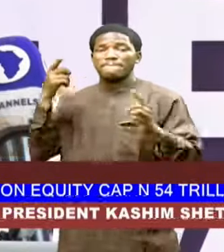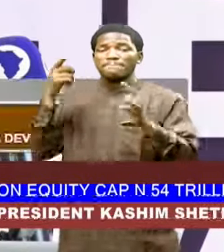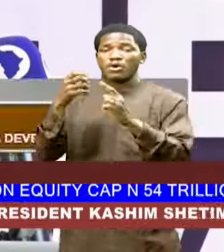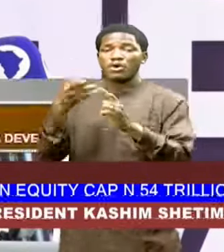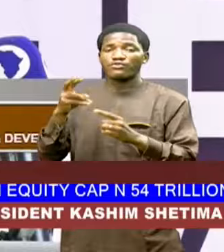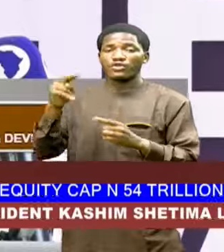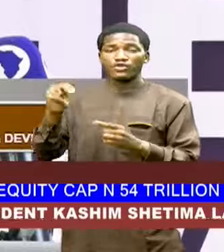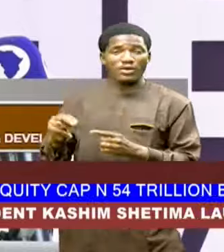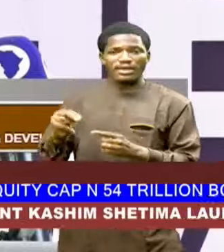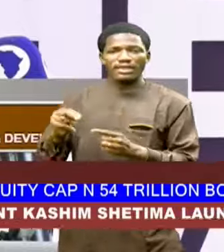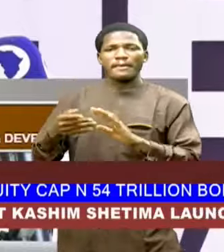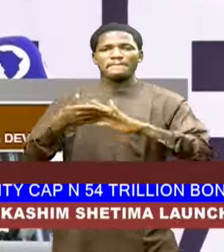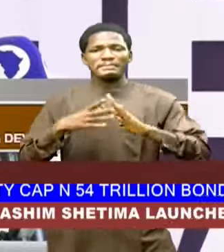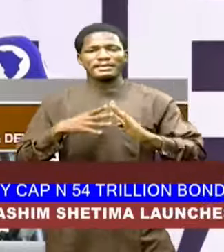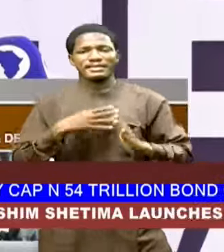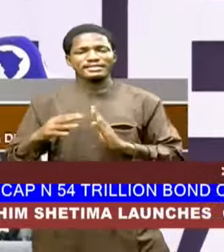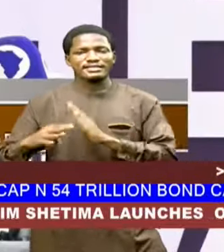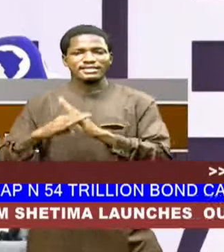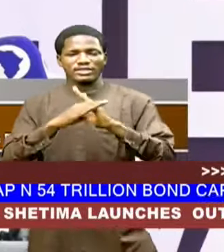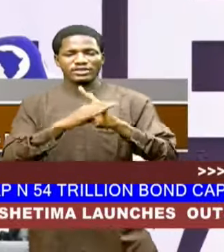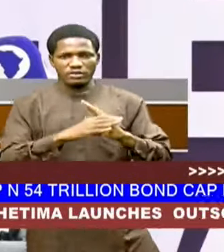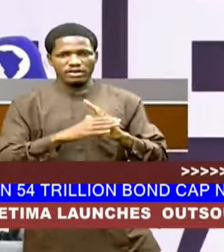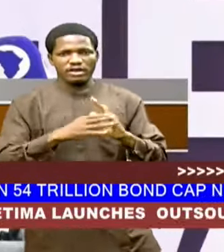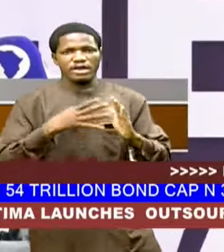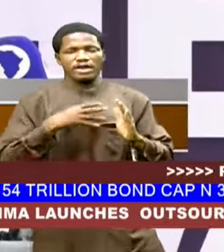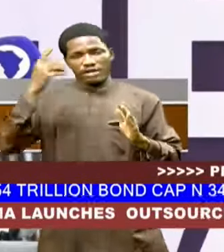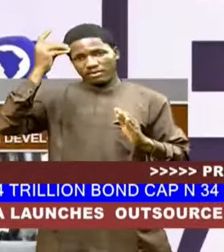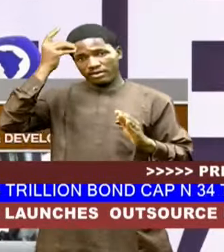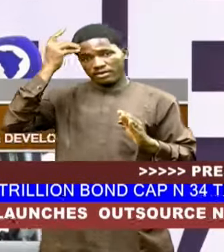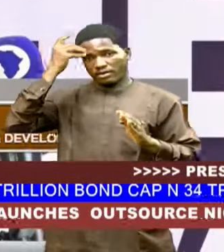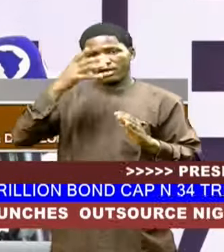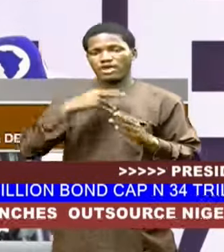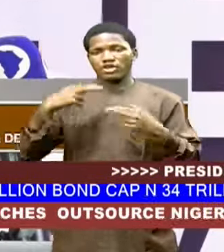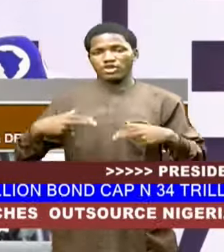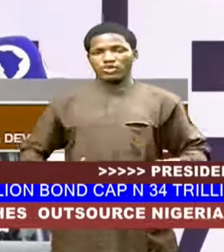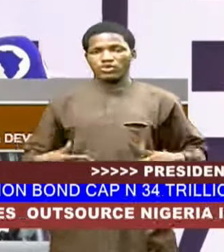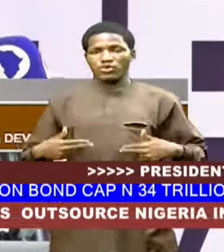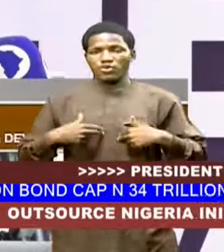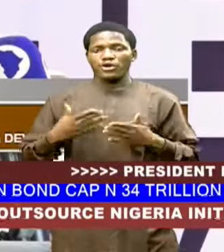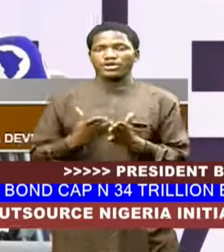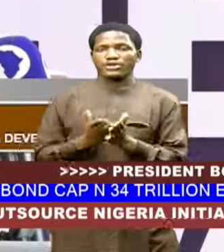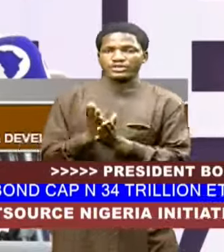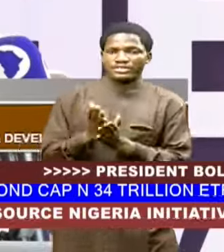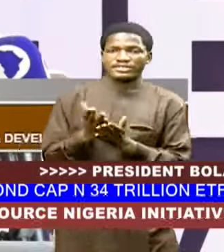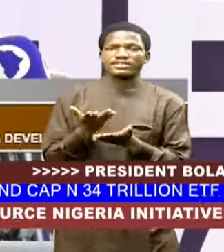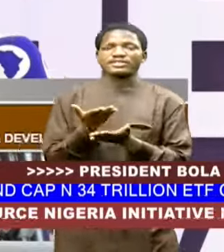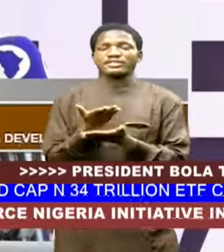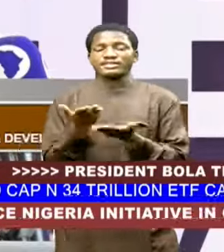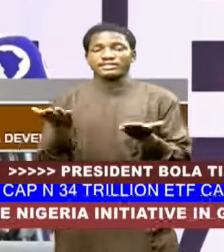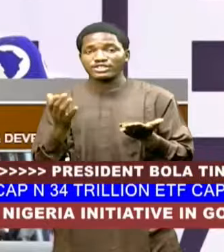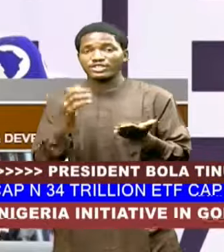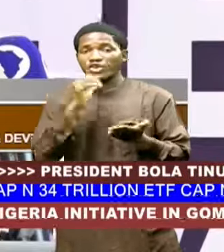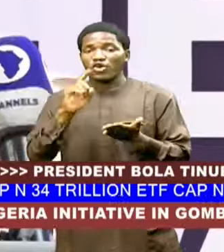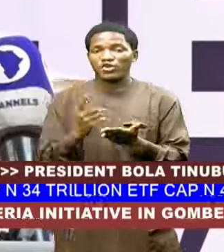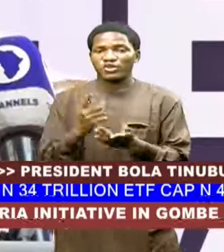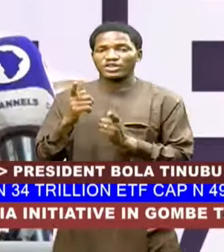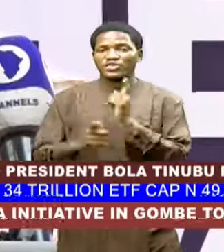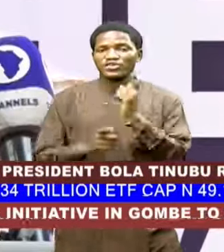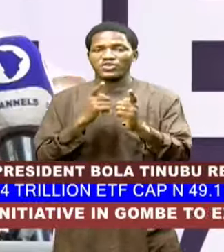and security, development, democratization and human rights, these are not only global challenges but